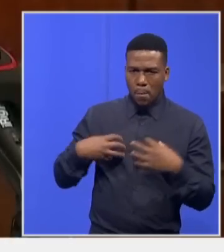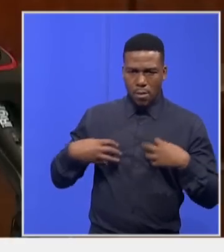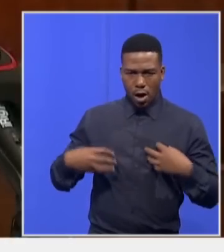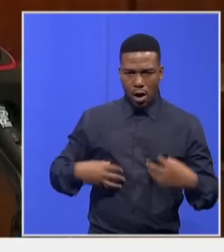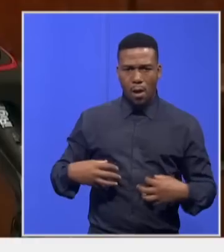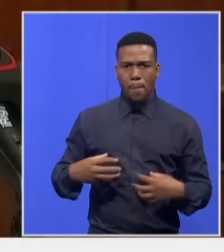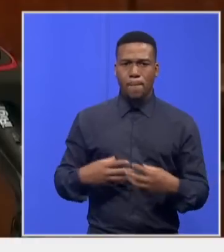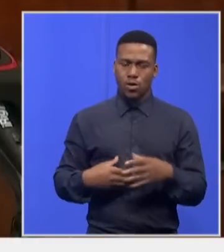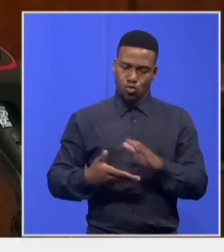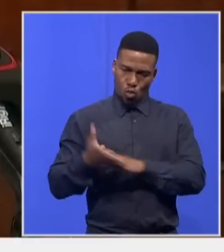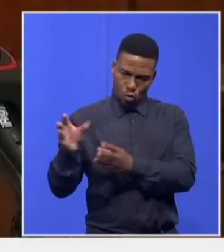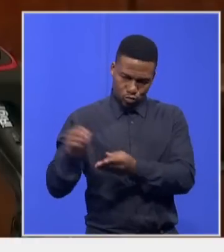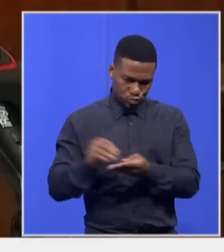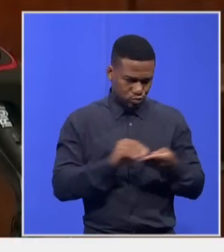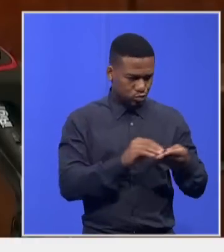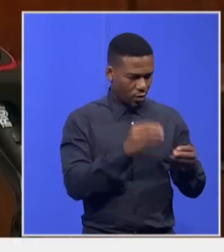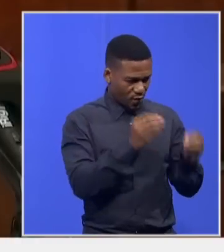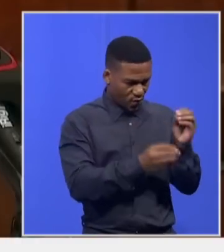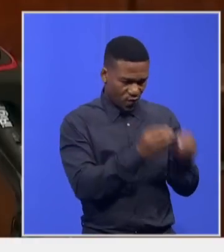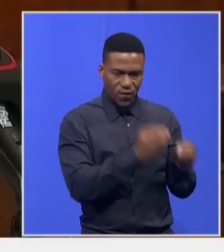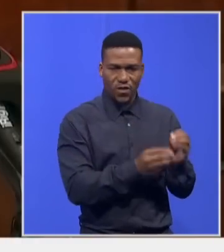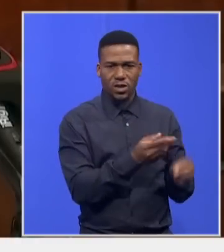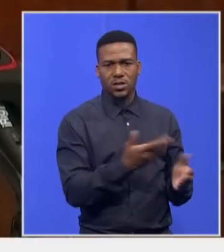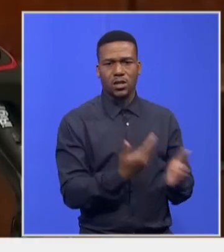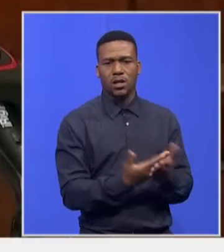sole provider, whichever one is appropriate.